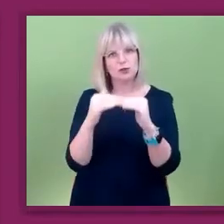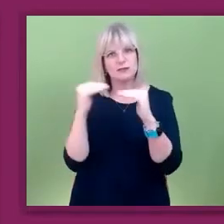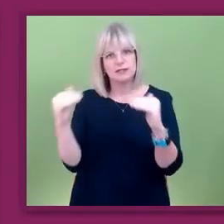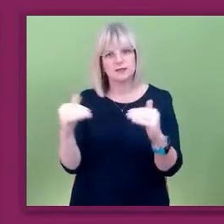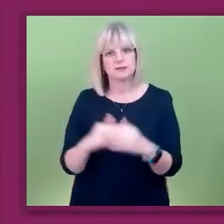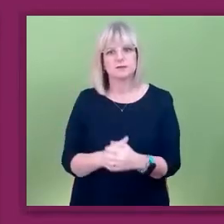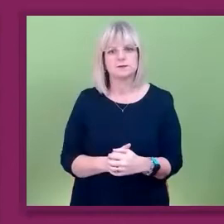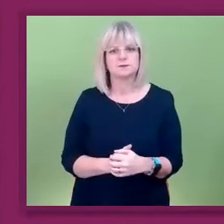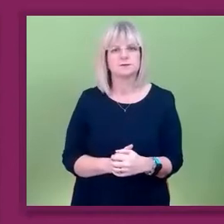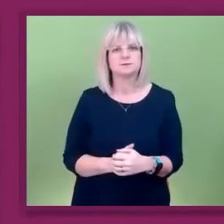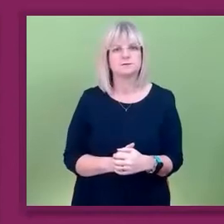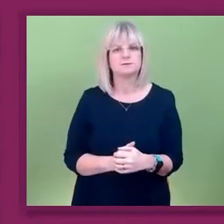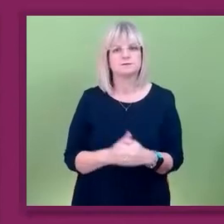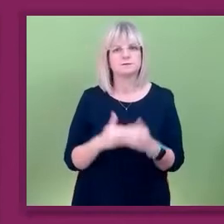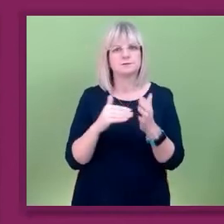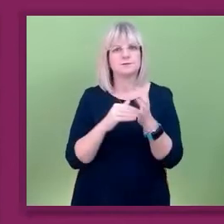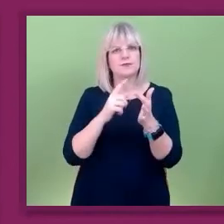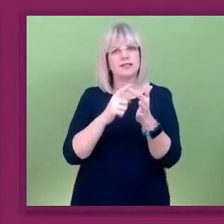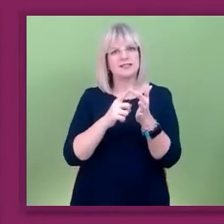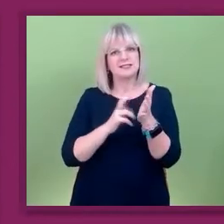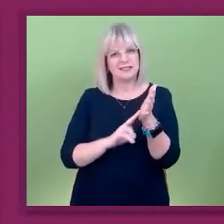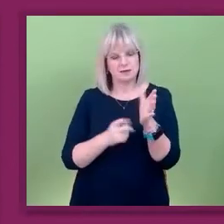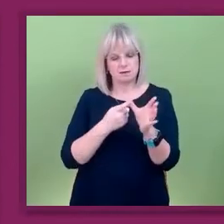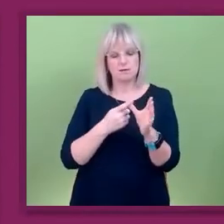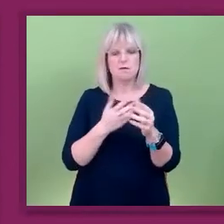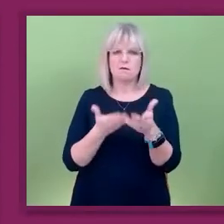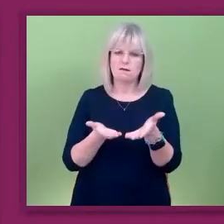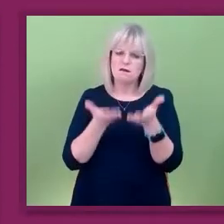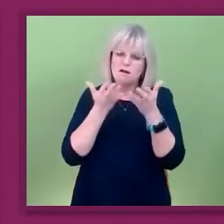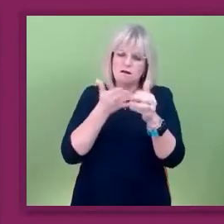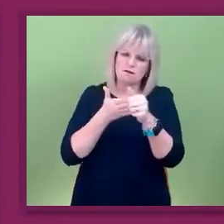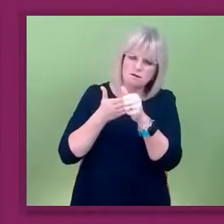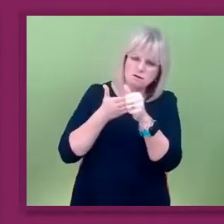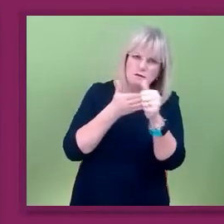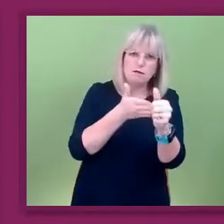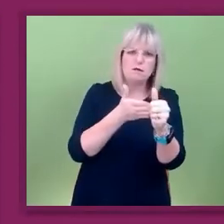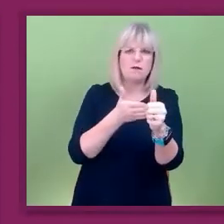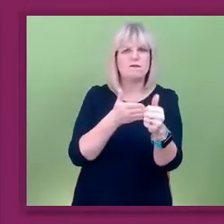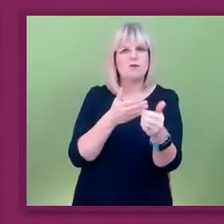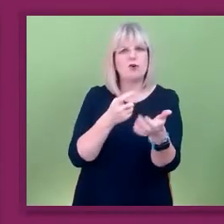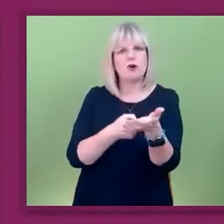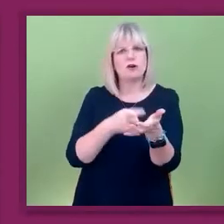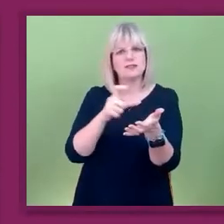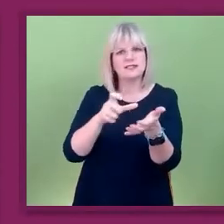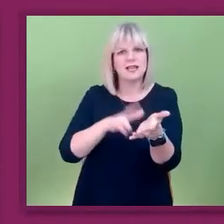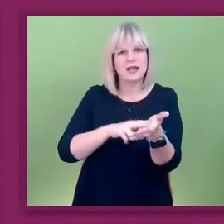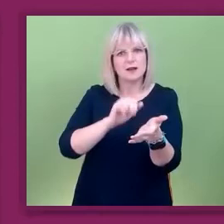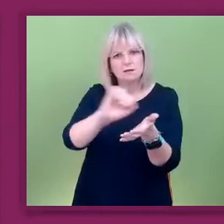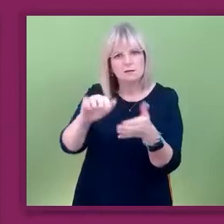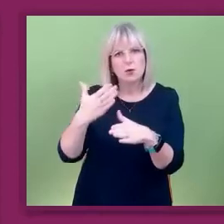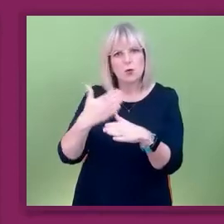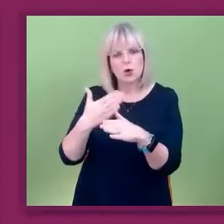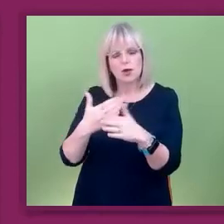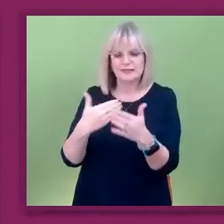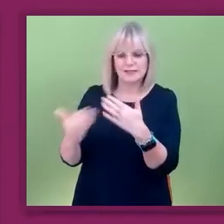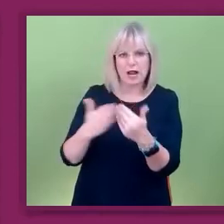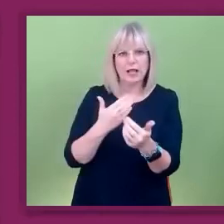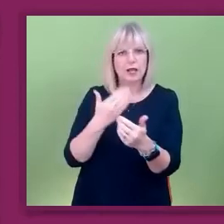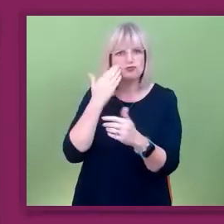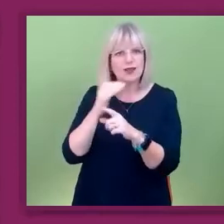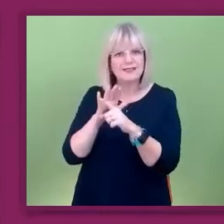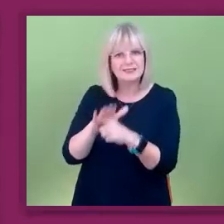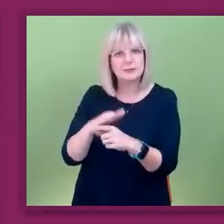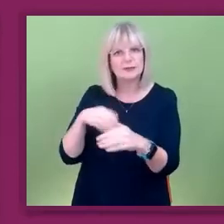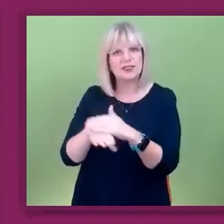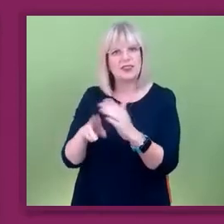in leading RCM's work tackling inequalities in Black women's maternal care, tackling racism in the NHS, and